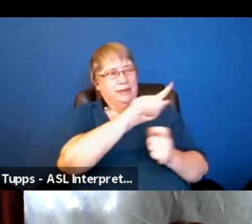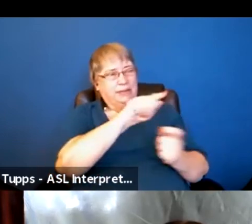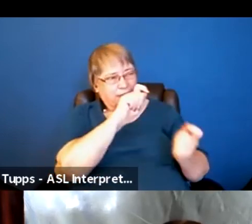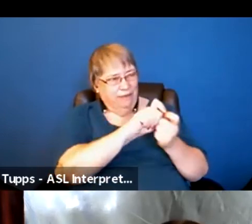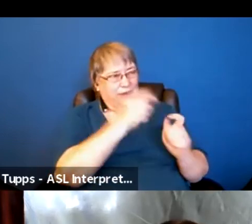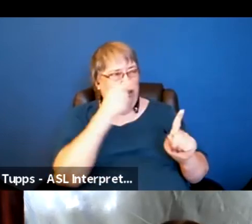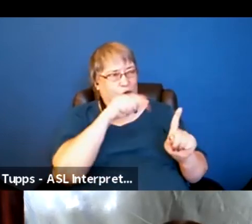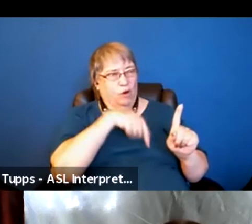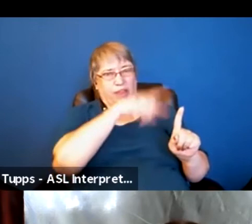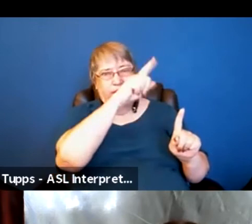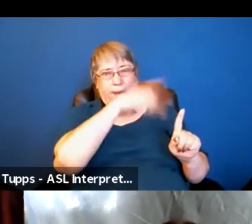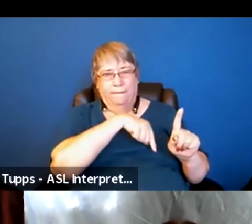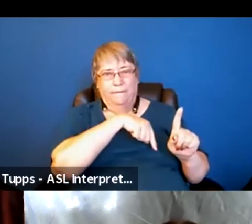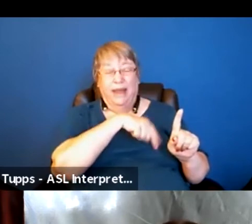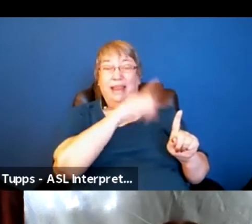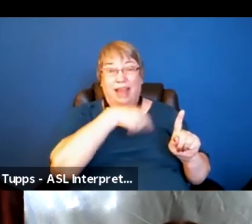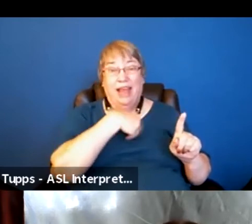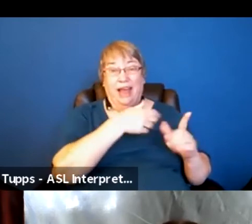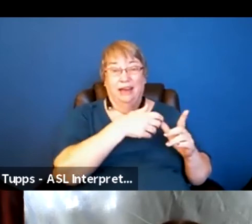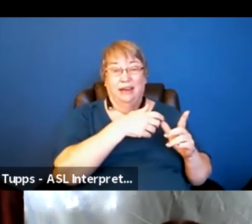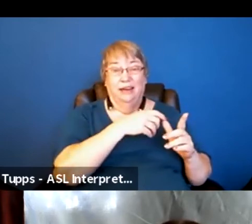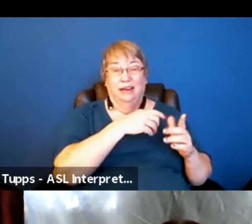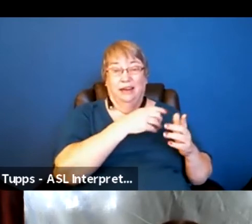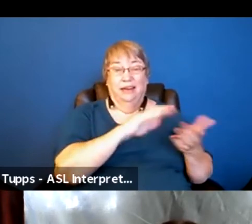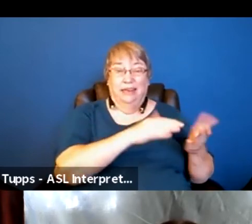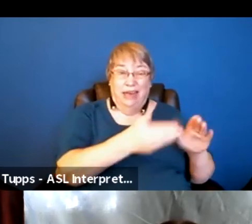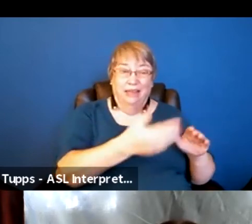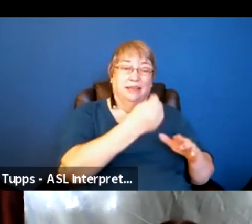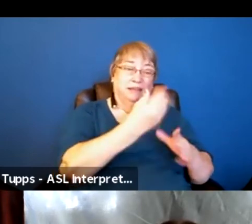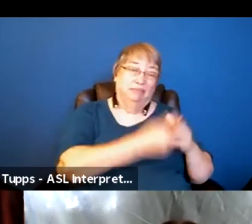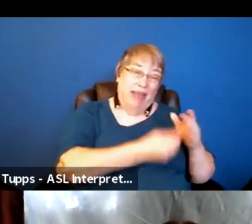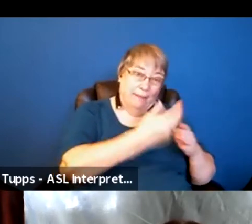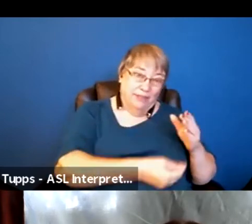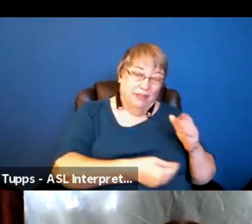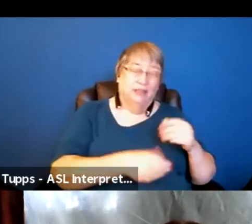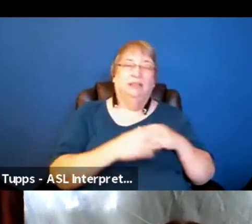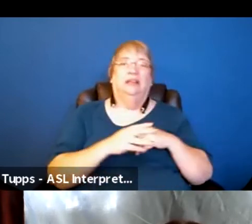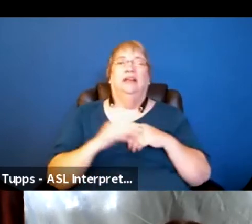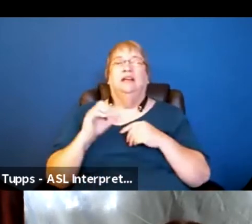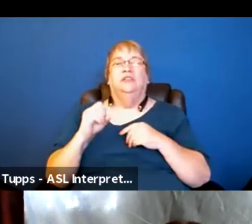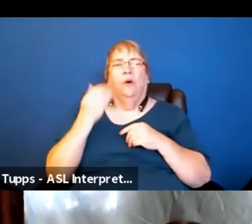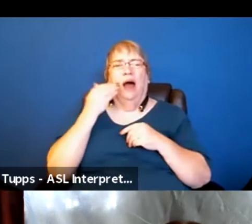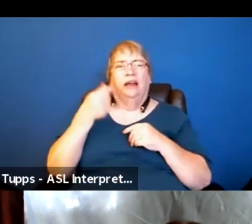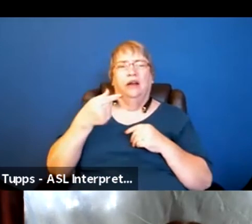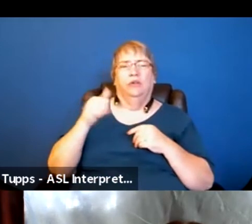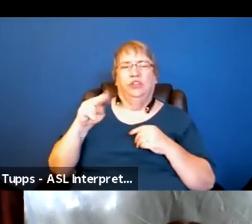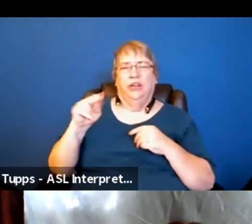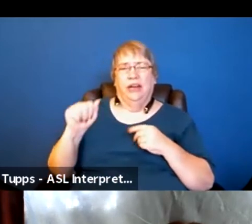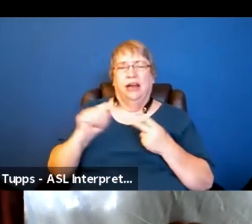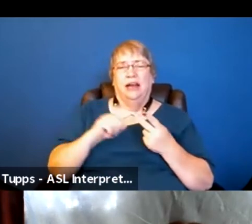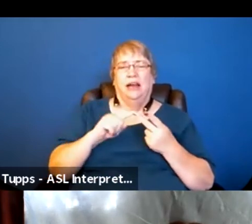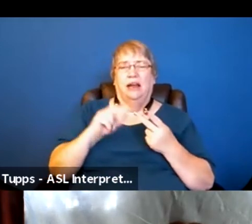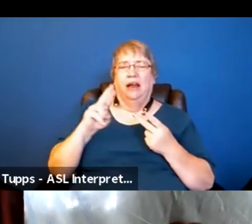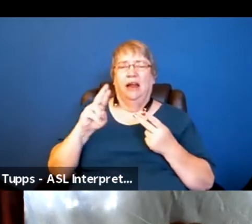there were particular gaps in services or programming. I know Gina and Robin, there are